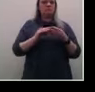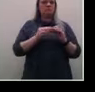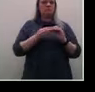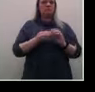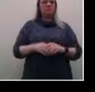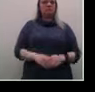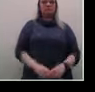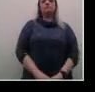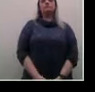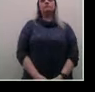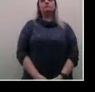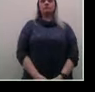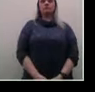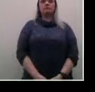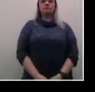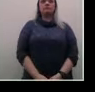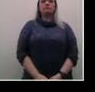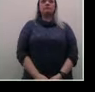numbers.